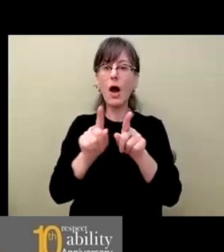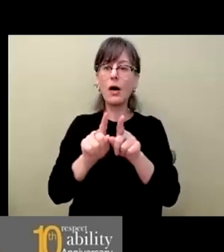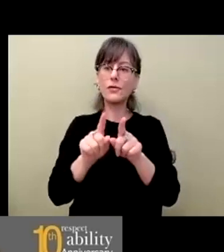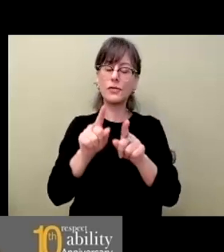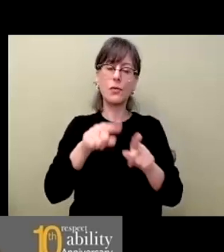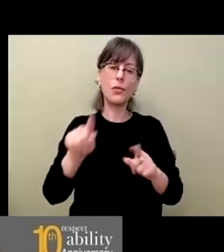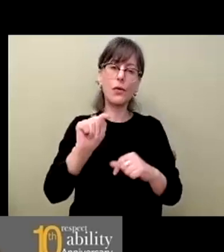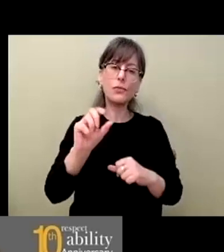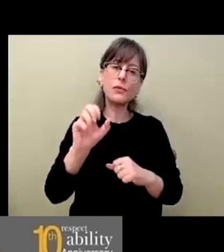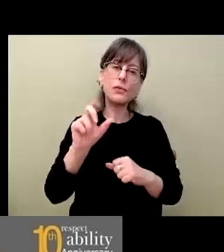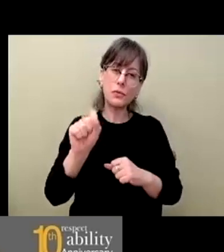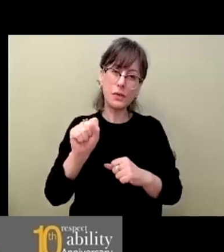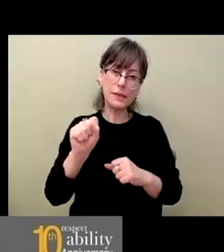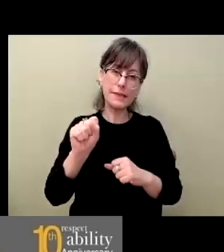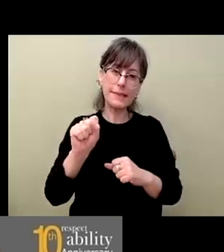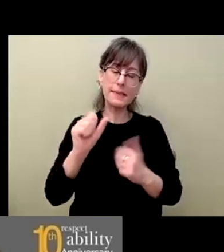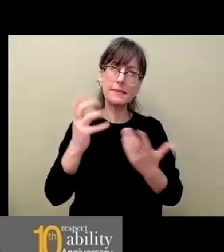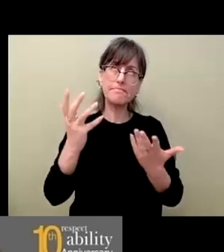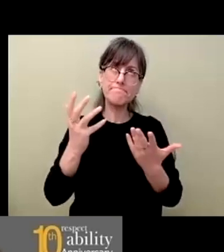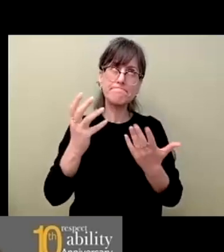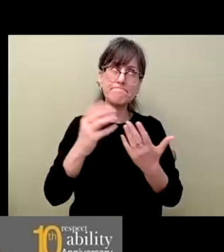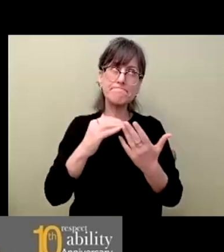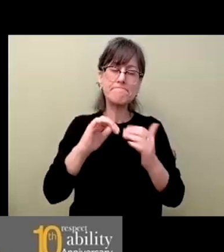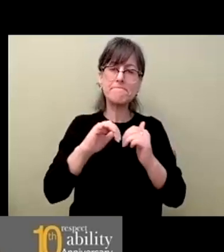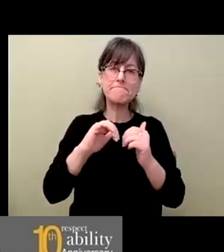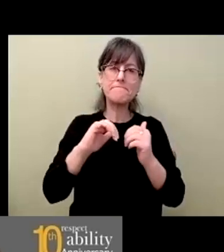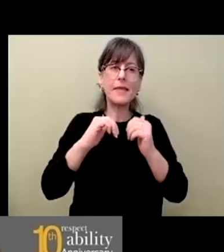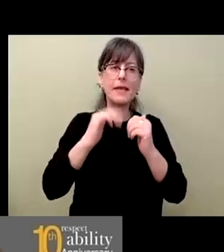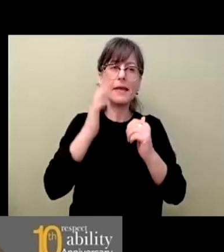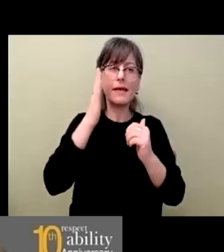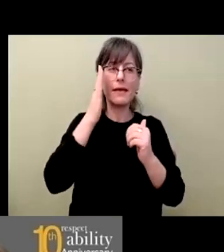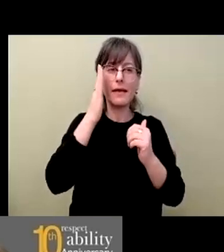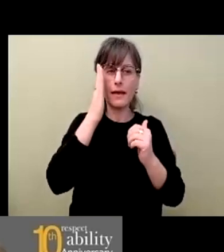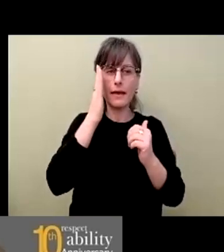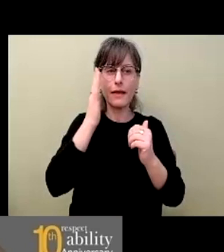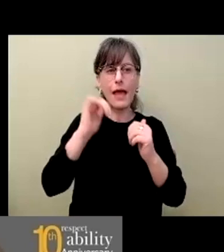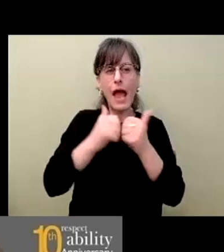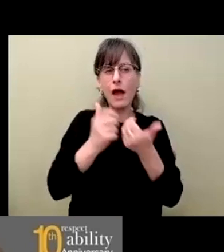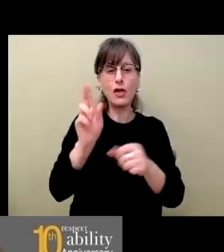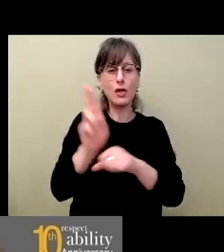tools into, or how do you implement those tools effectively? So